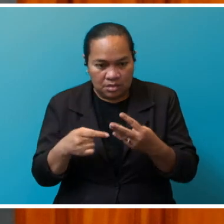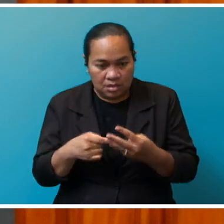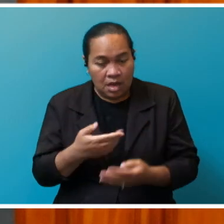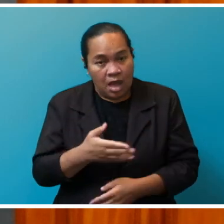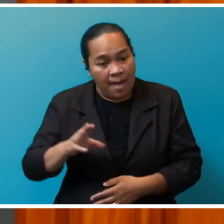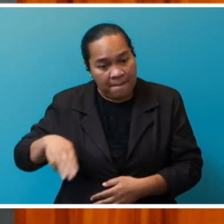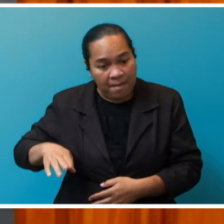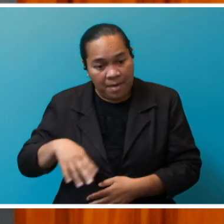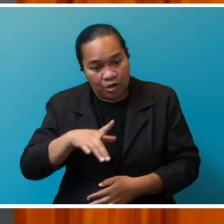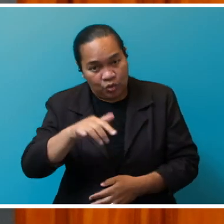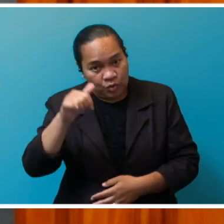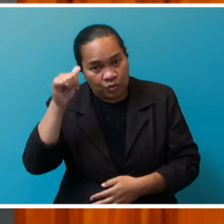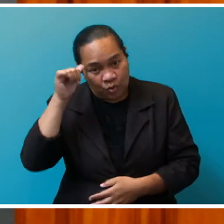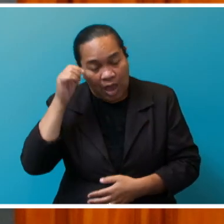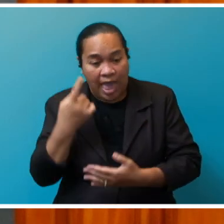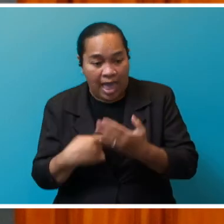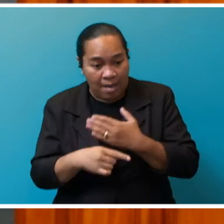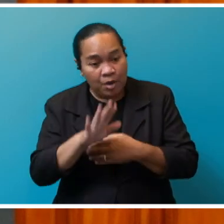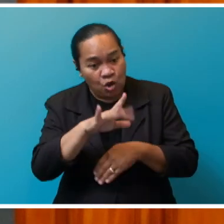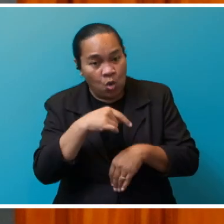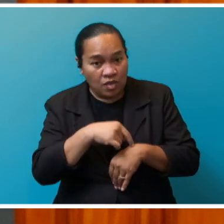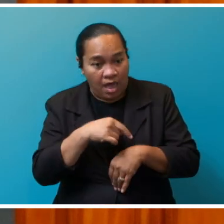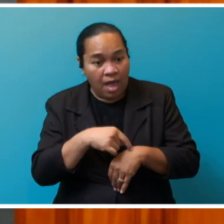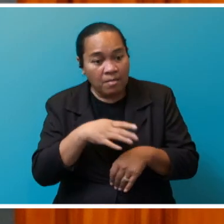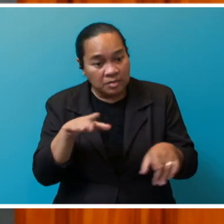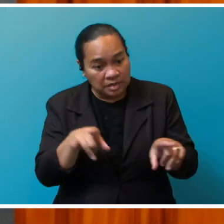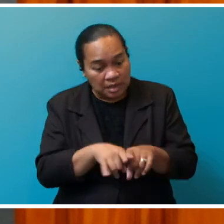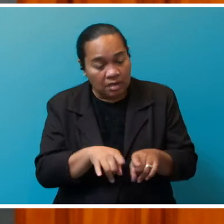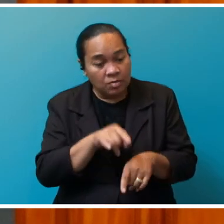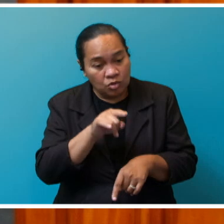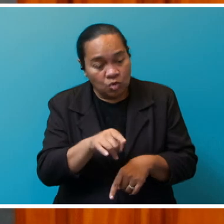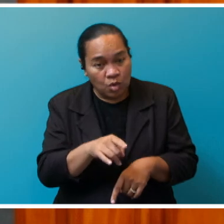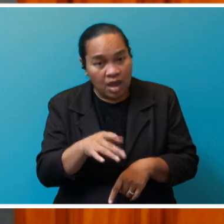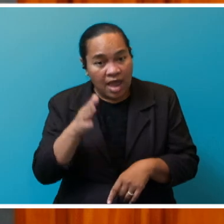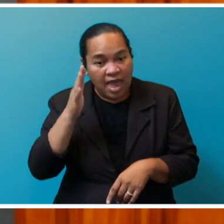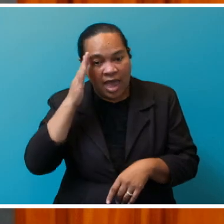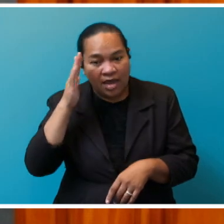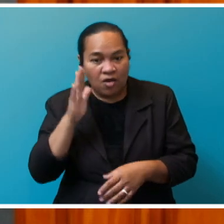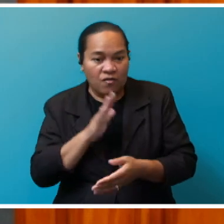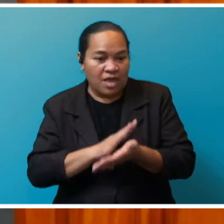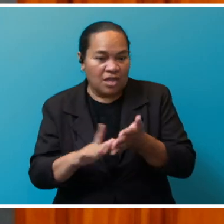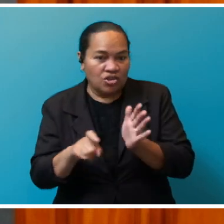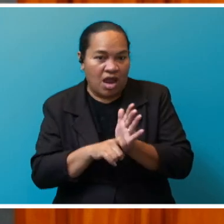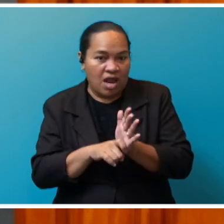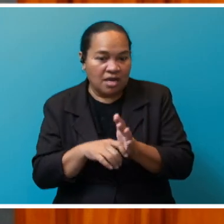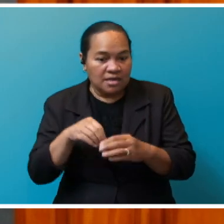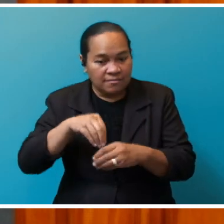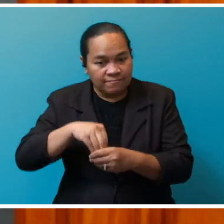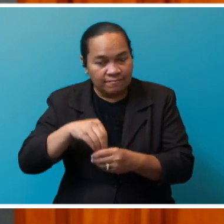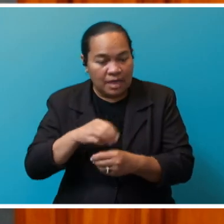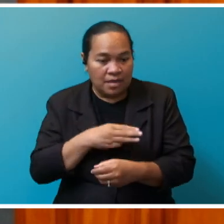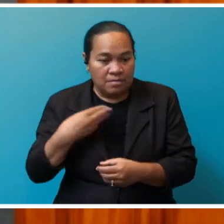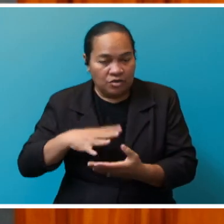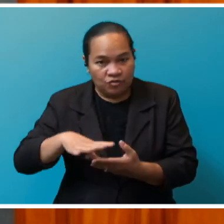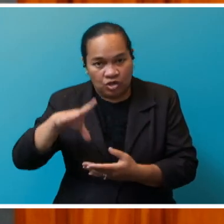aware, happened during his time when he was head of HR in the Ministry of Education,